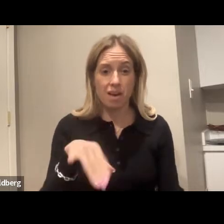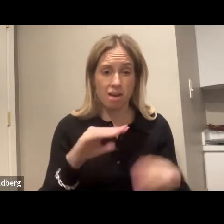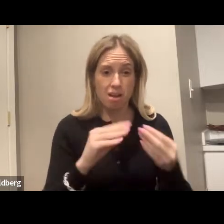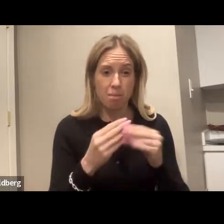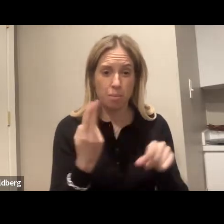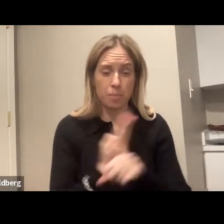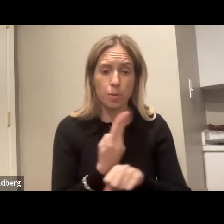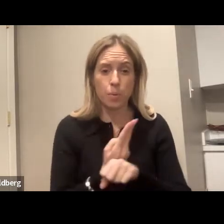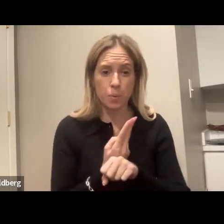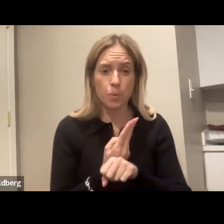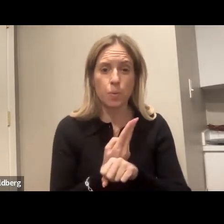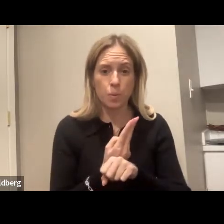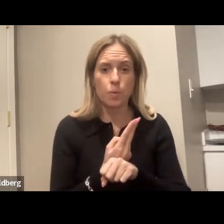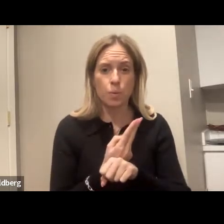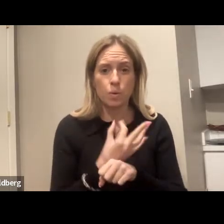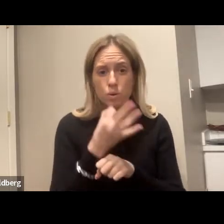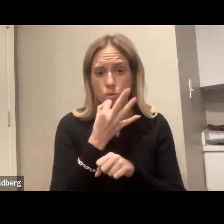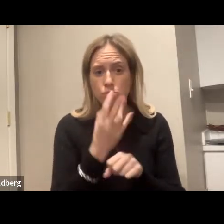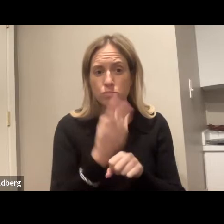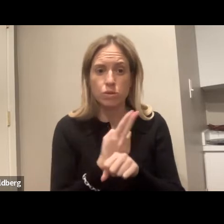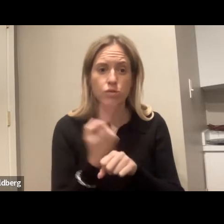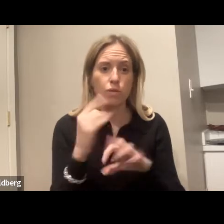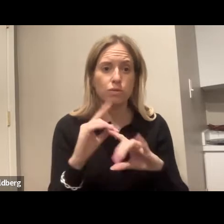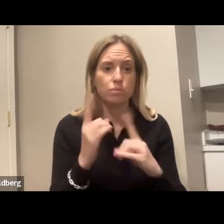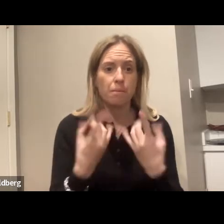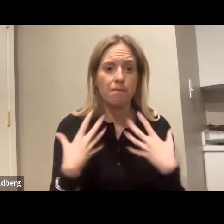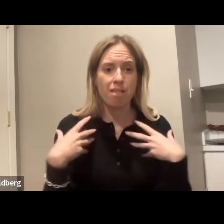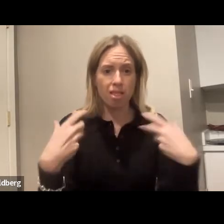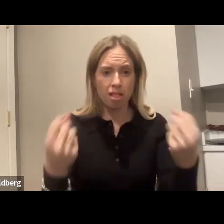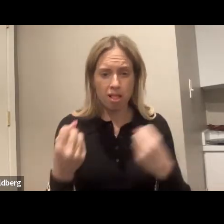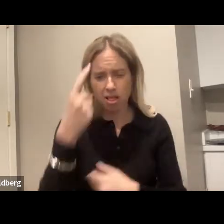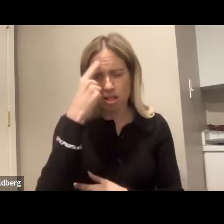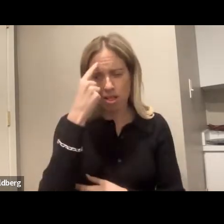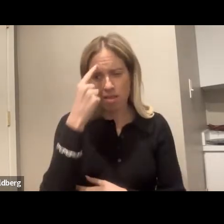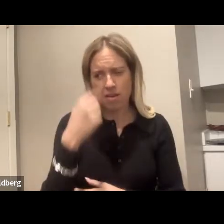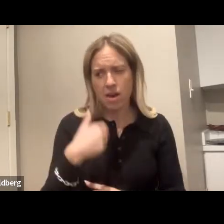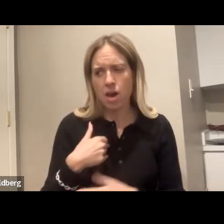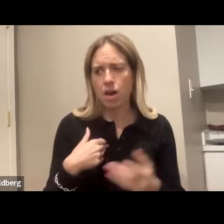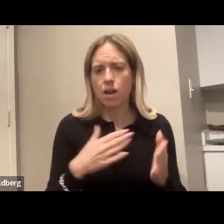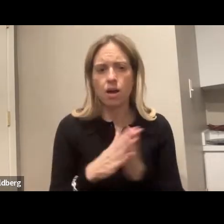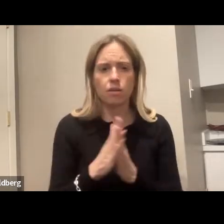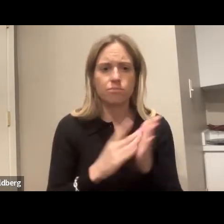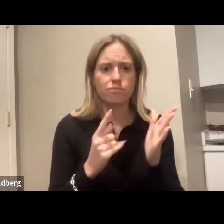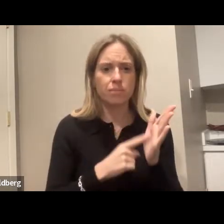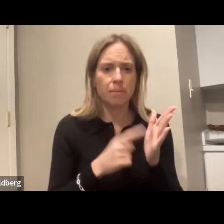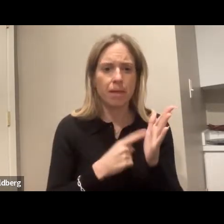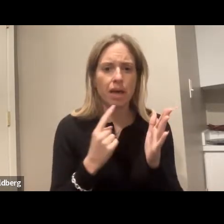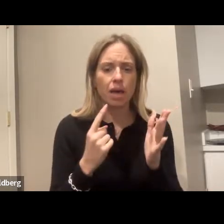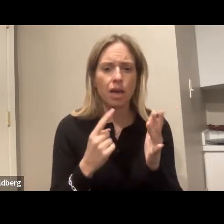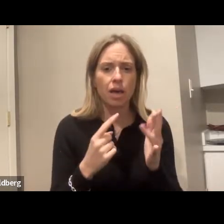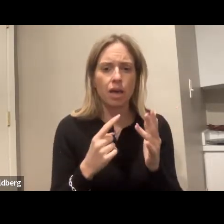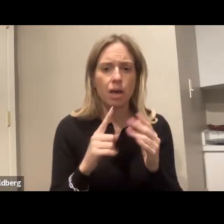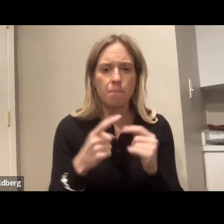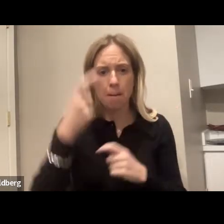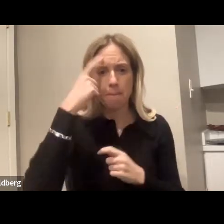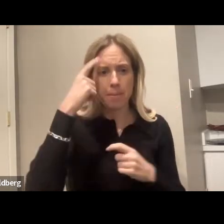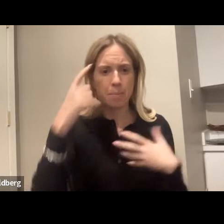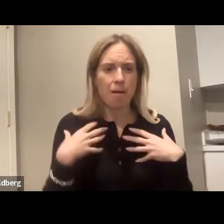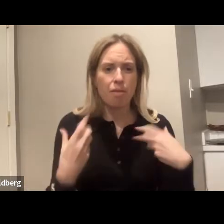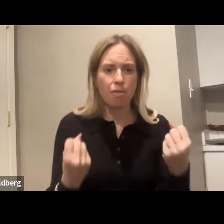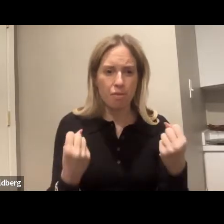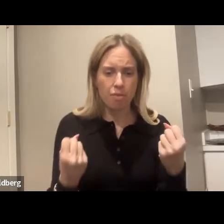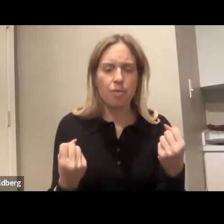used or coming in the works with Department of Health? I think there was something in terms of mental health